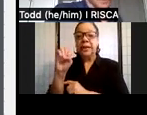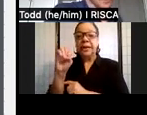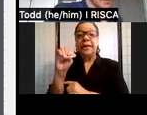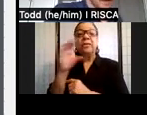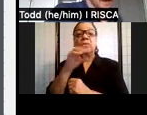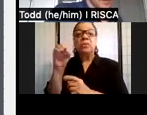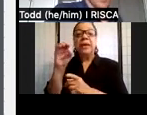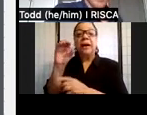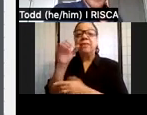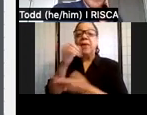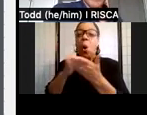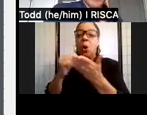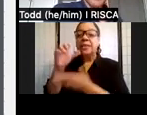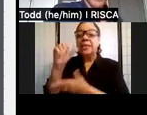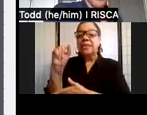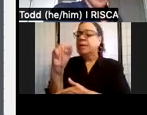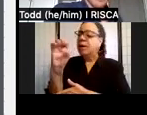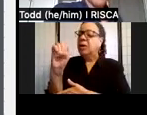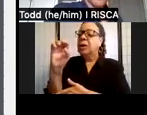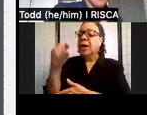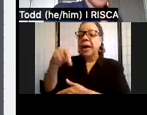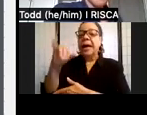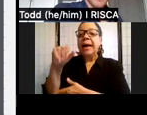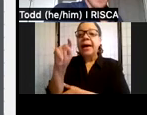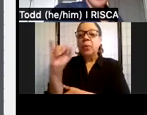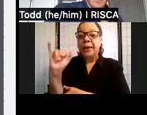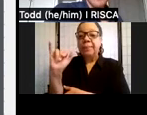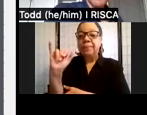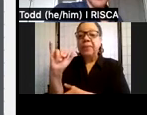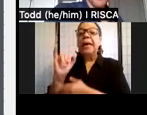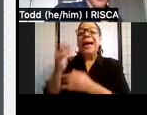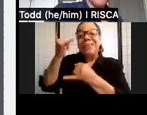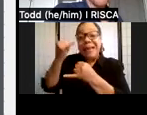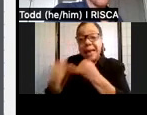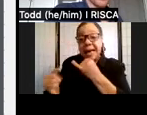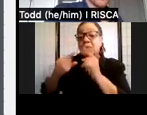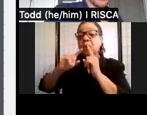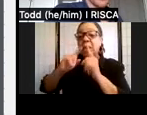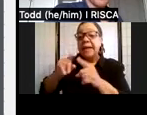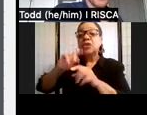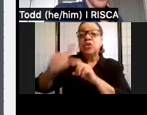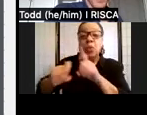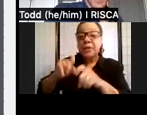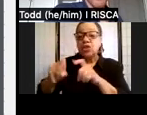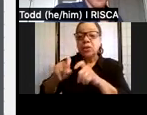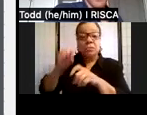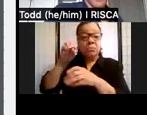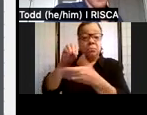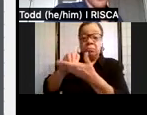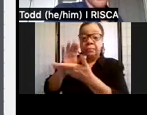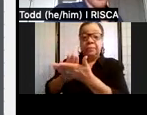our presenters today. Just some logistics. We're going to answer questions at the end. You're welcome to put questions that you